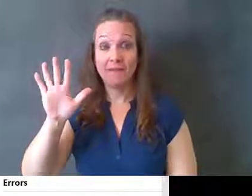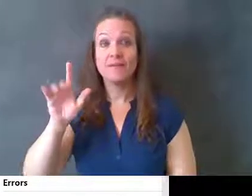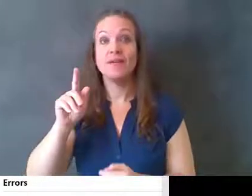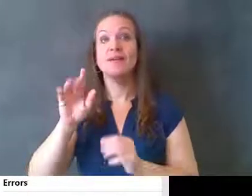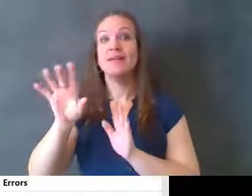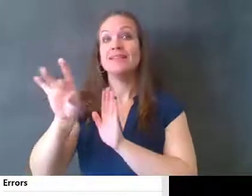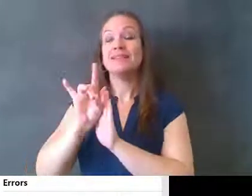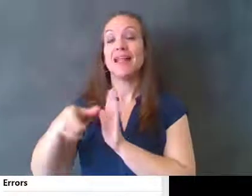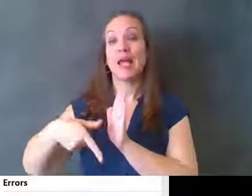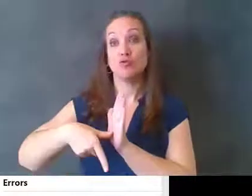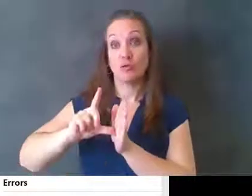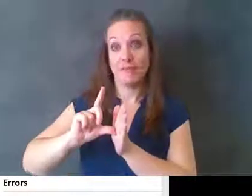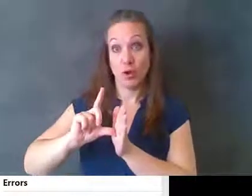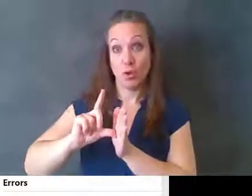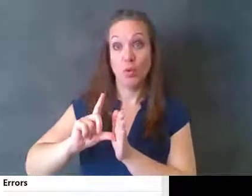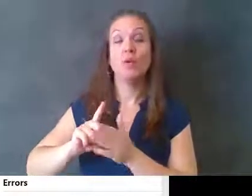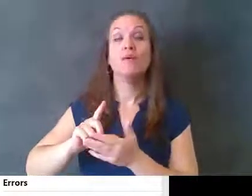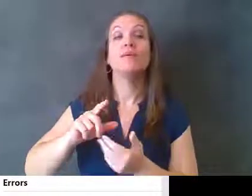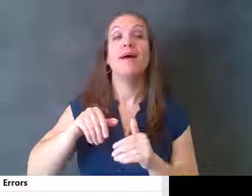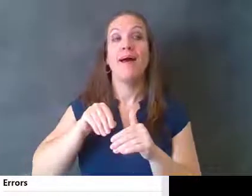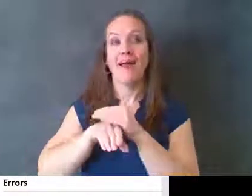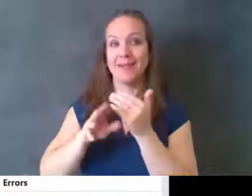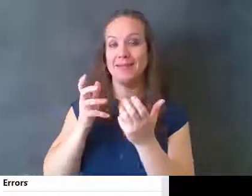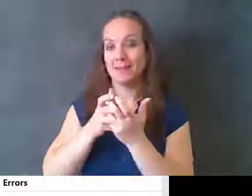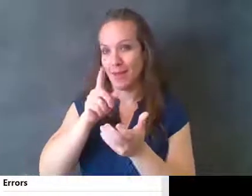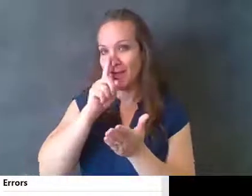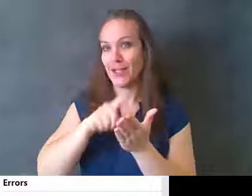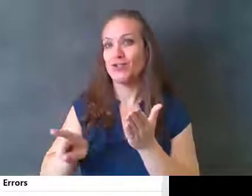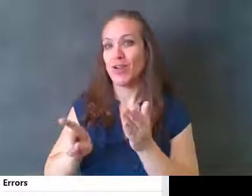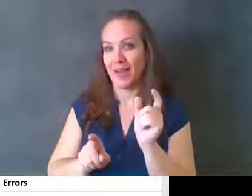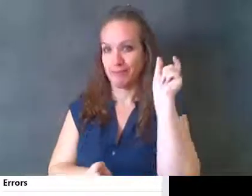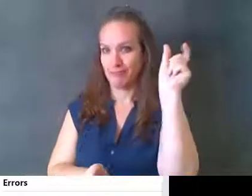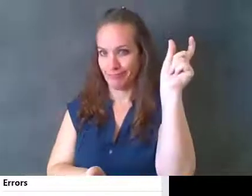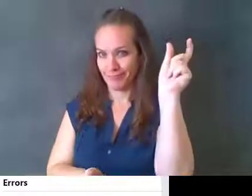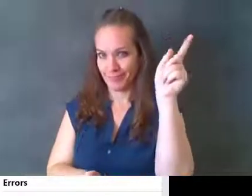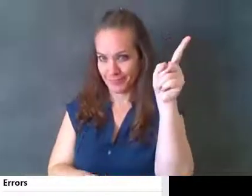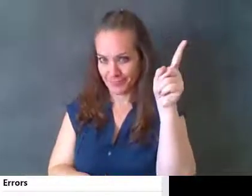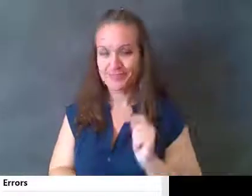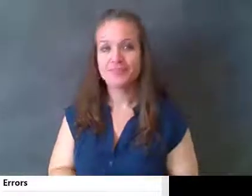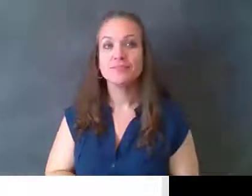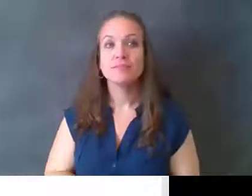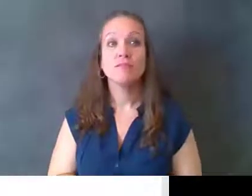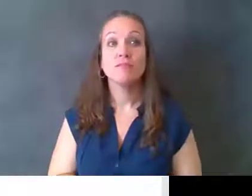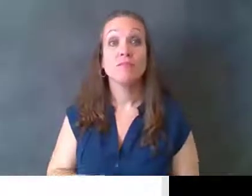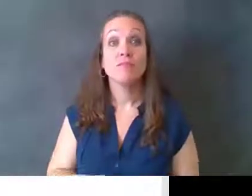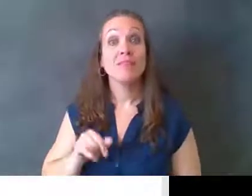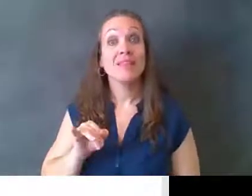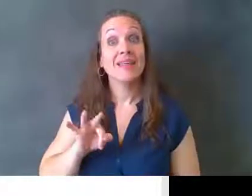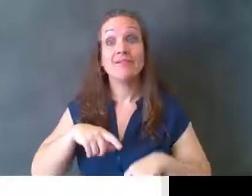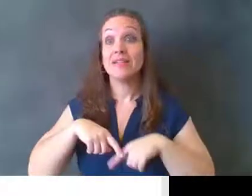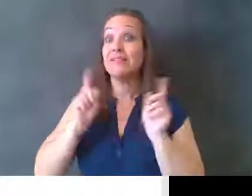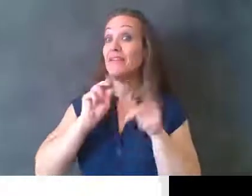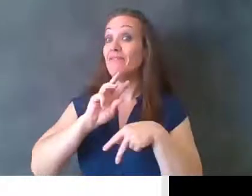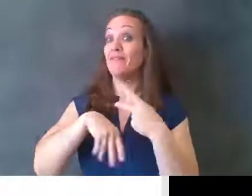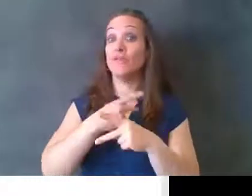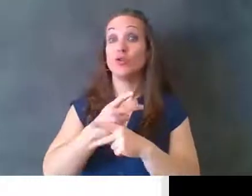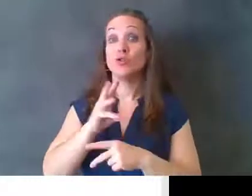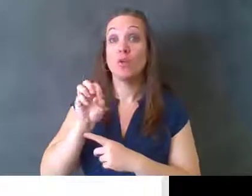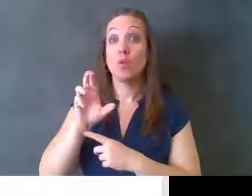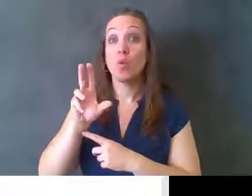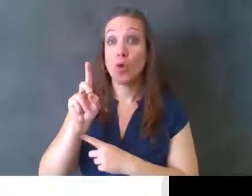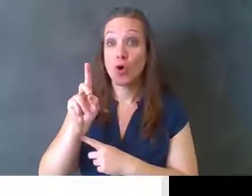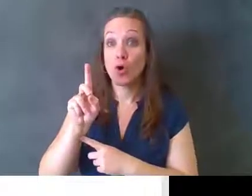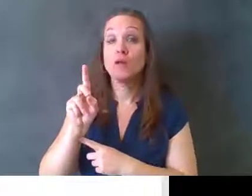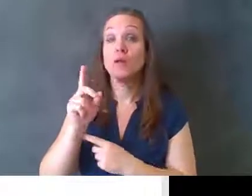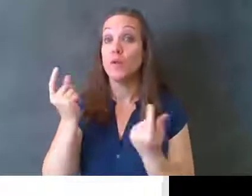an option to open the accessibility checker under the Review tab. If you aren't on 365, you can go